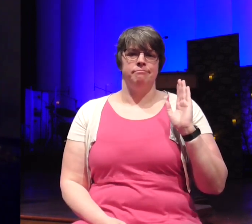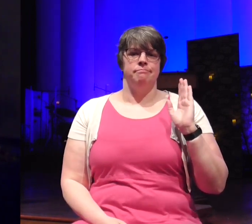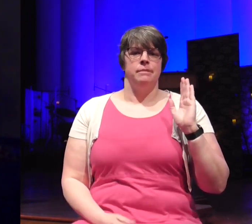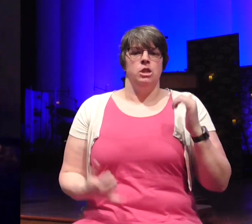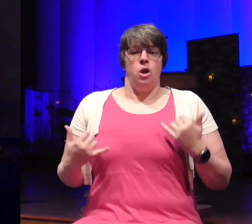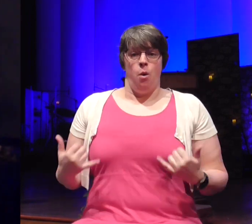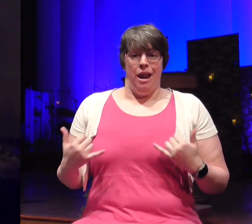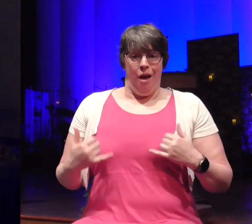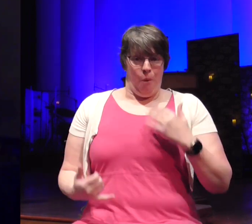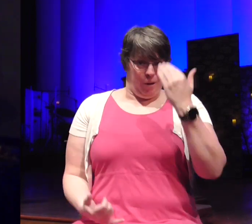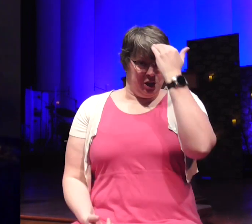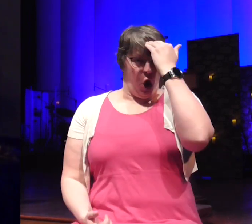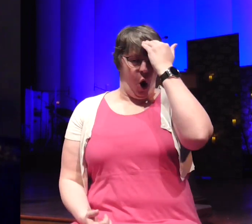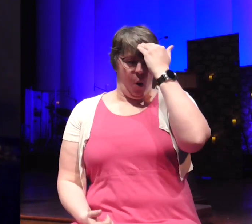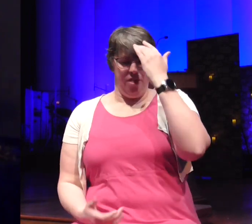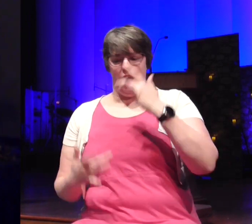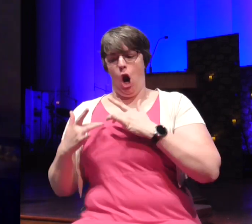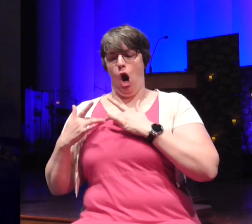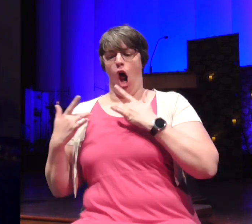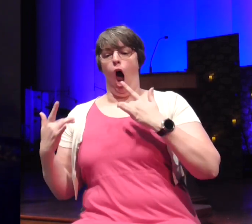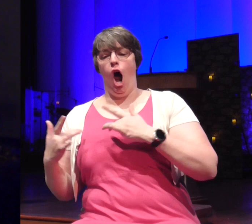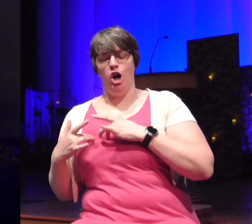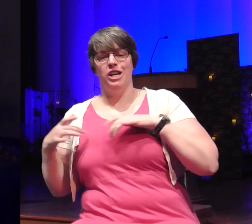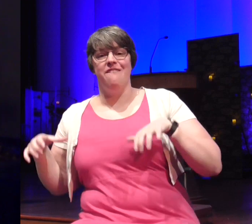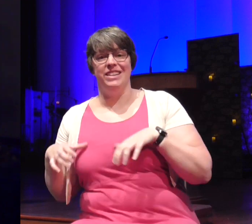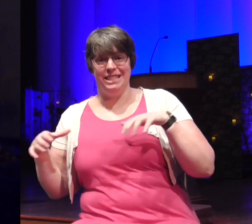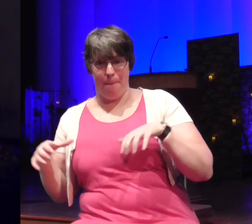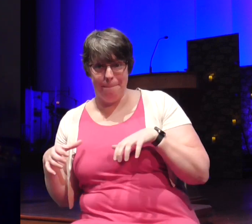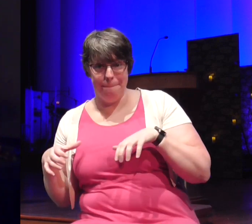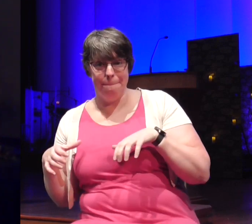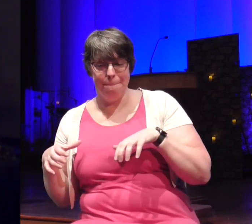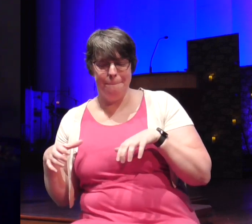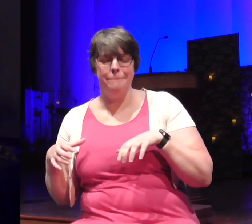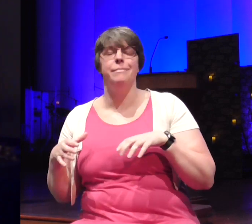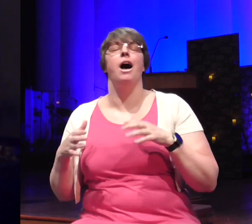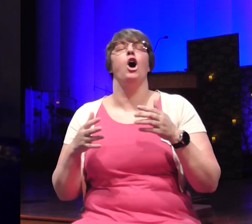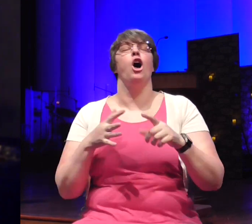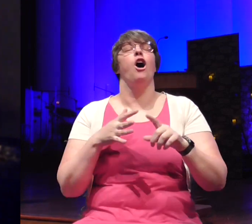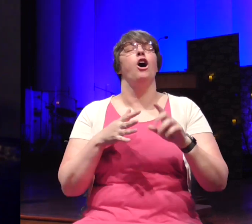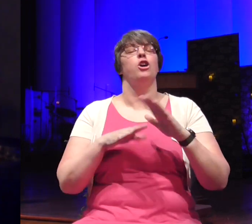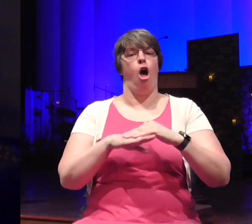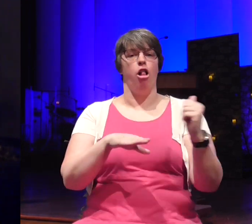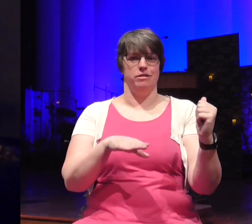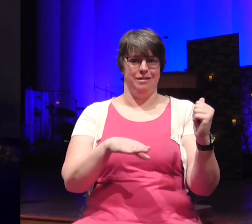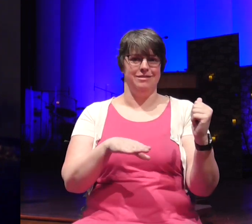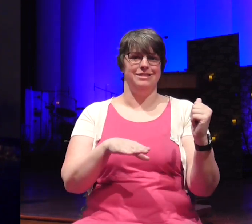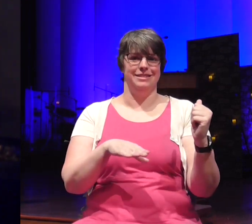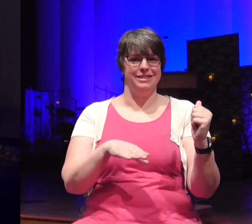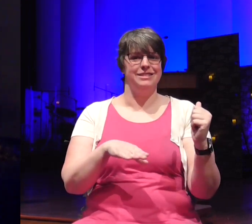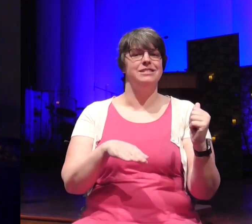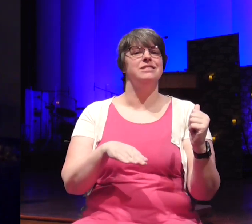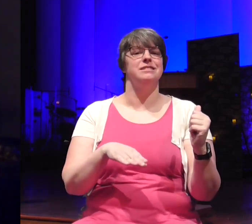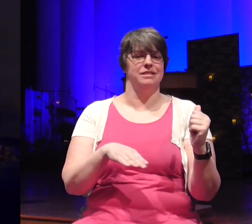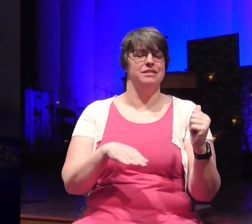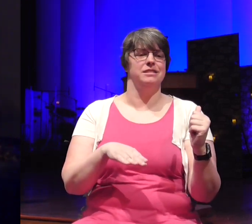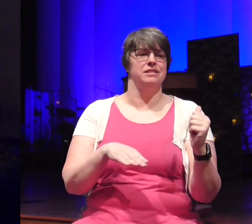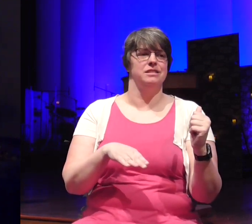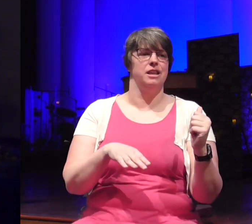And now, knowing that our heartivism calls us to live this in the world, we prepare by